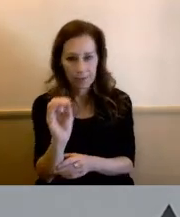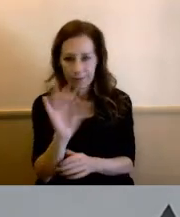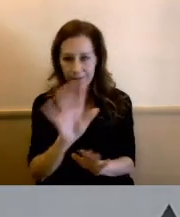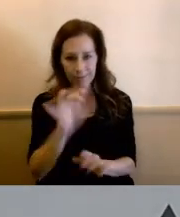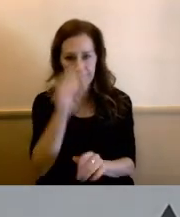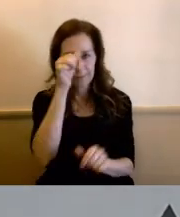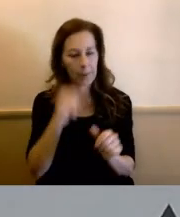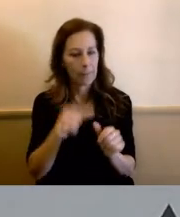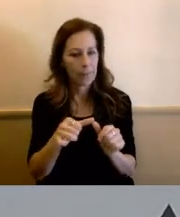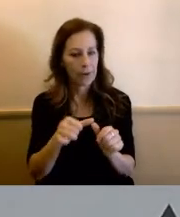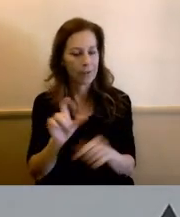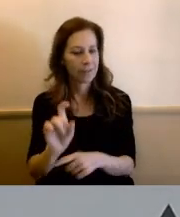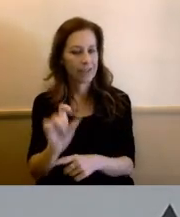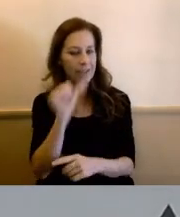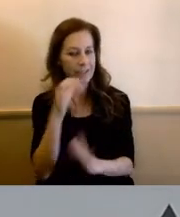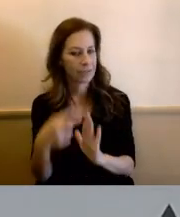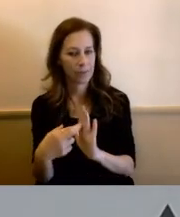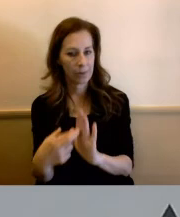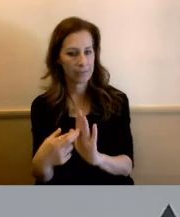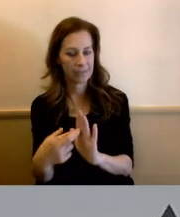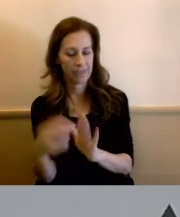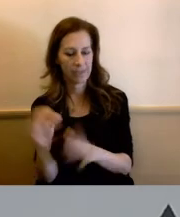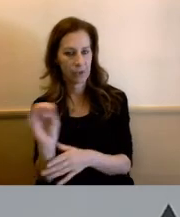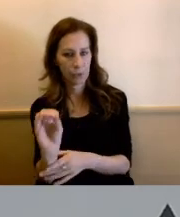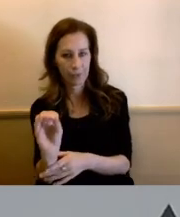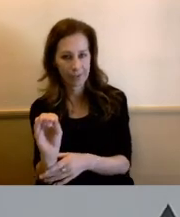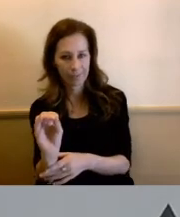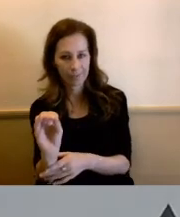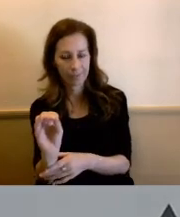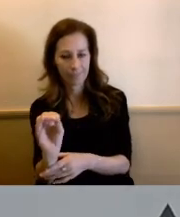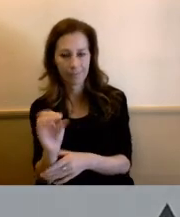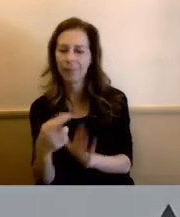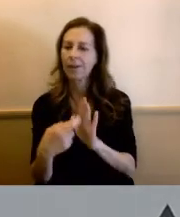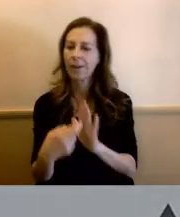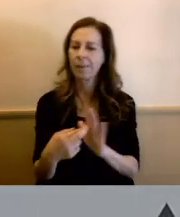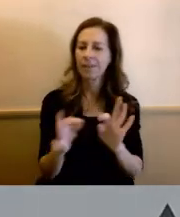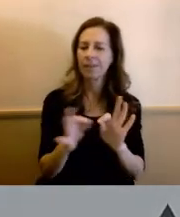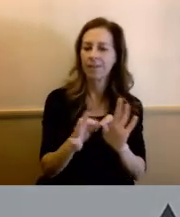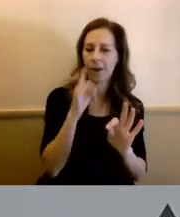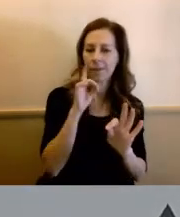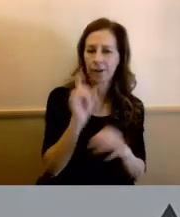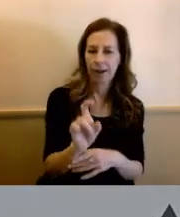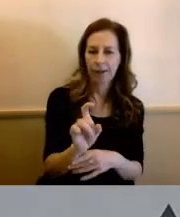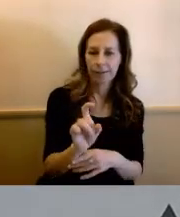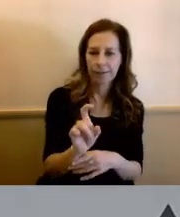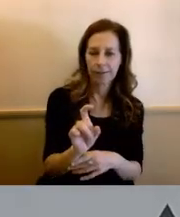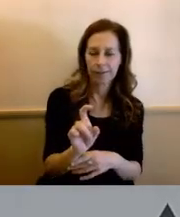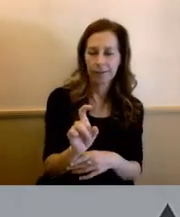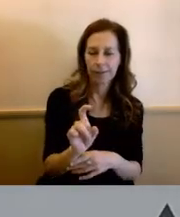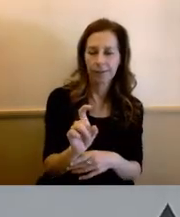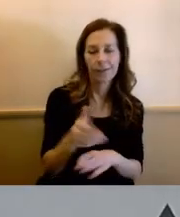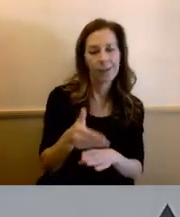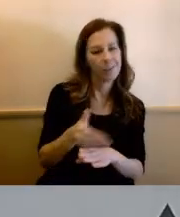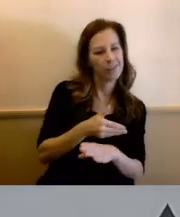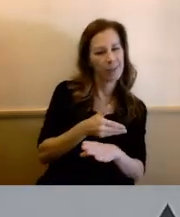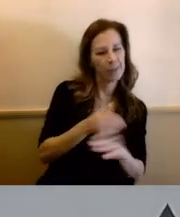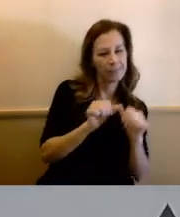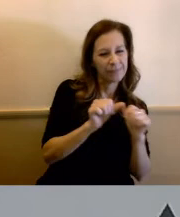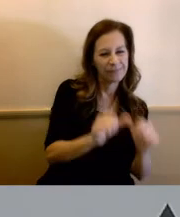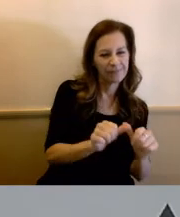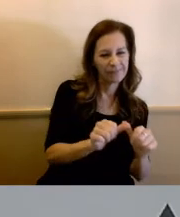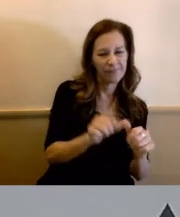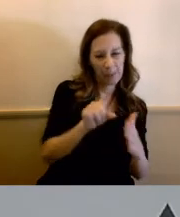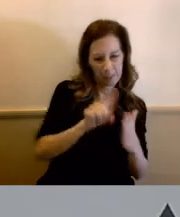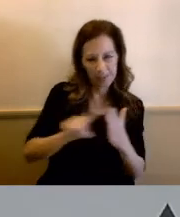not represent a degree. It just represents the value of x. So before we move on, I'm just going to verify myself. I'm going to check my